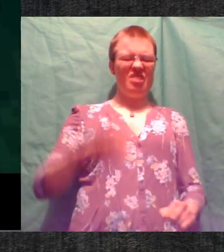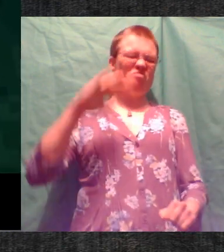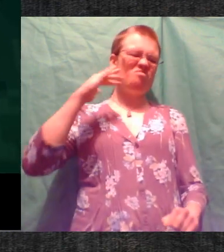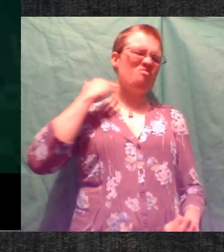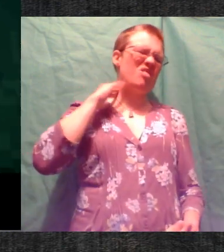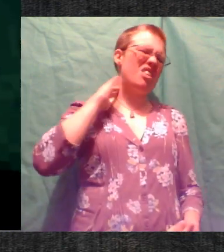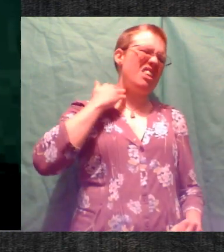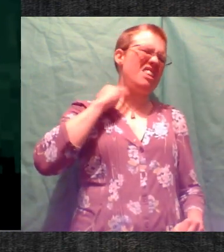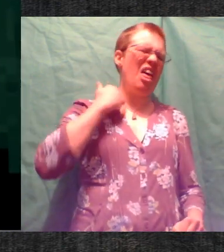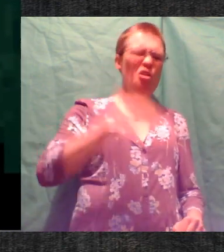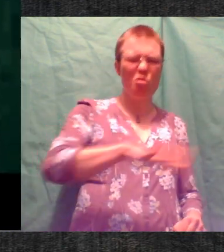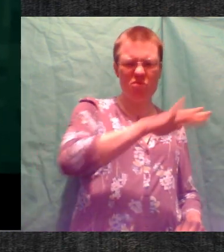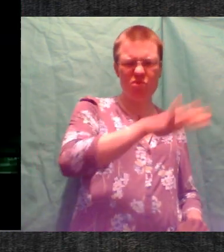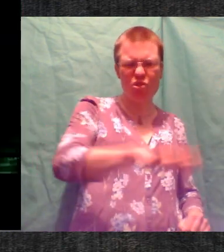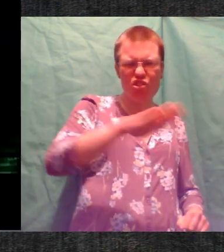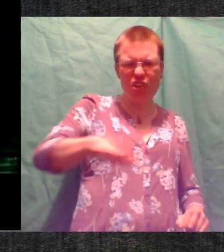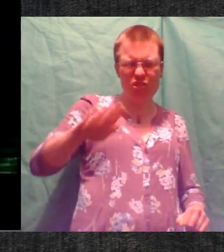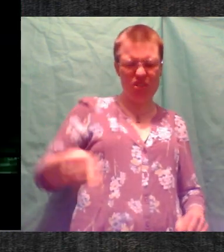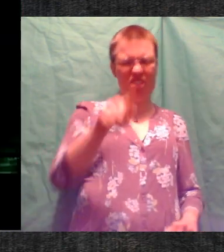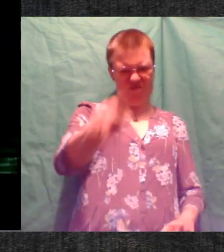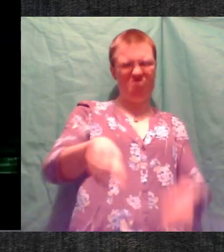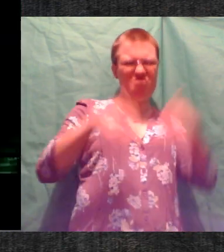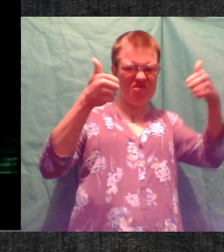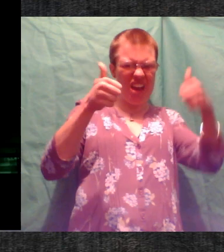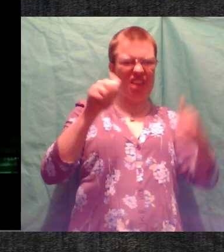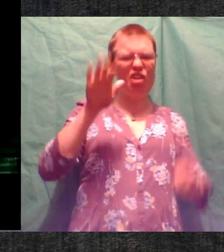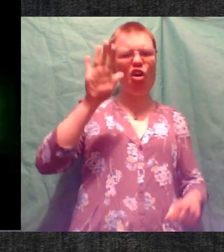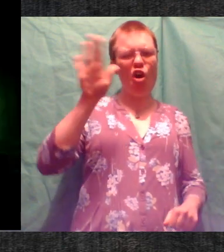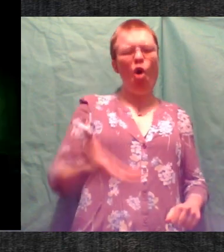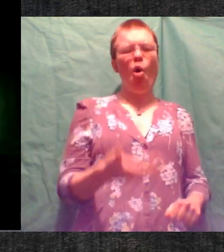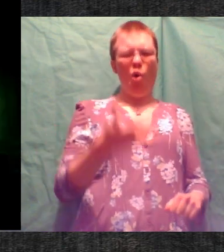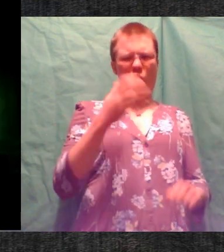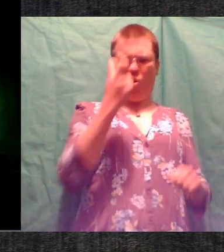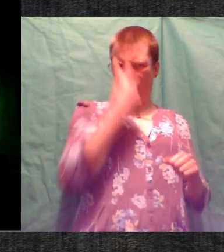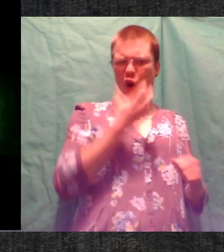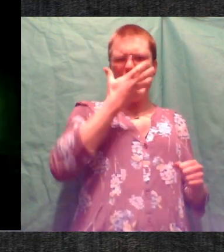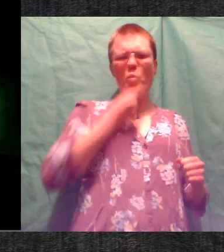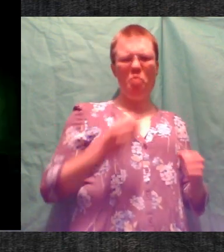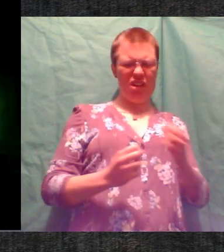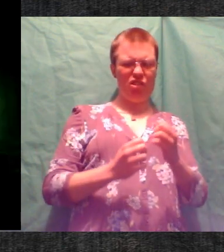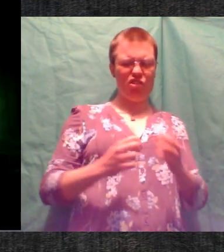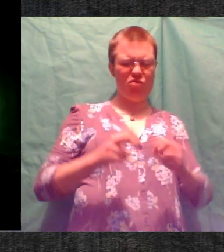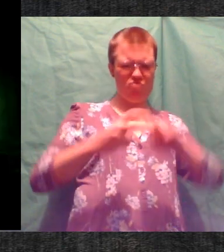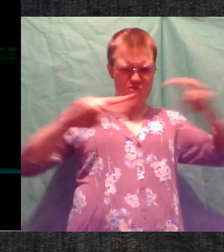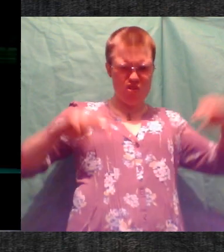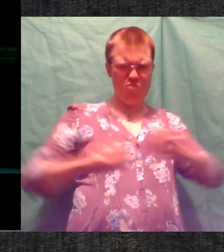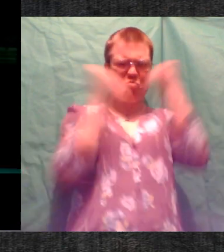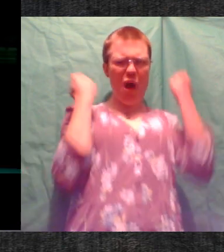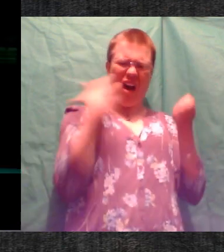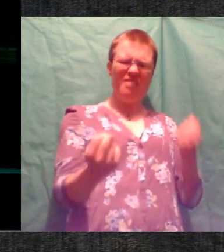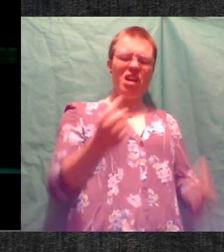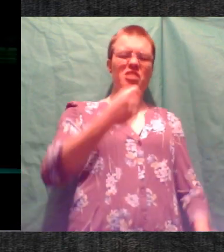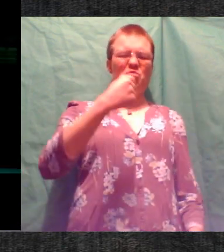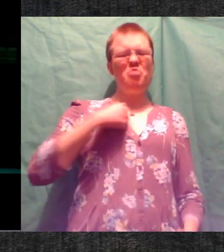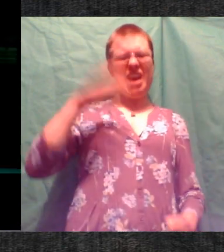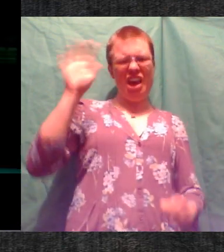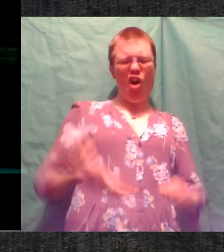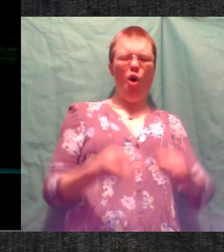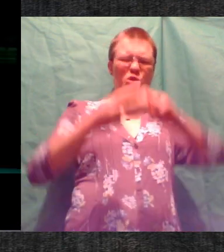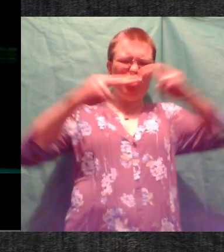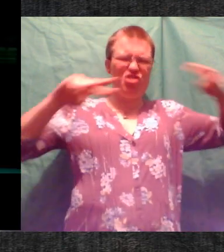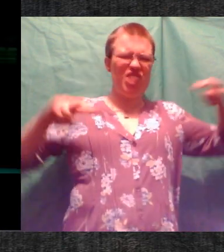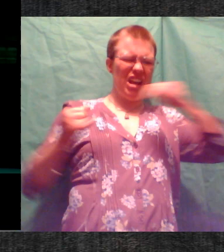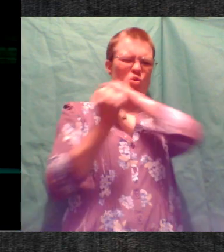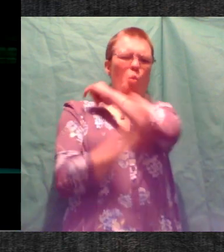Les enfants terribles. You're fine. You got all the old man's dominant genes. I got the